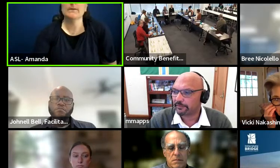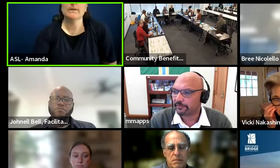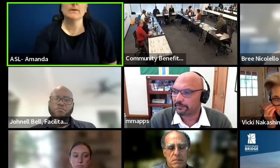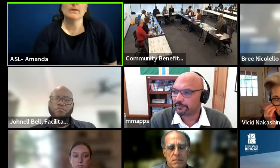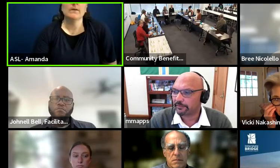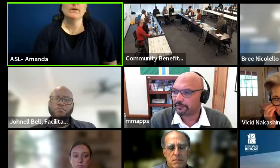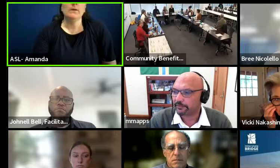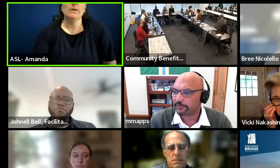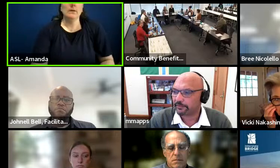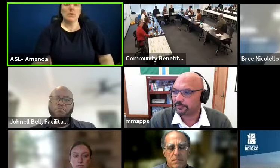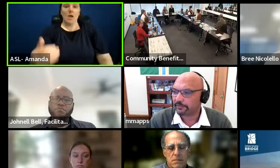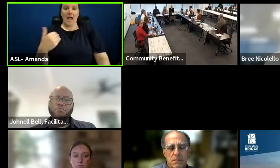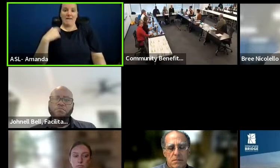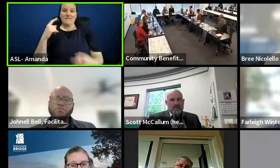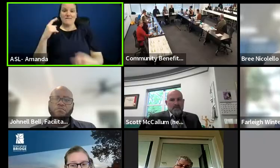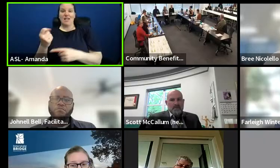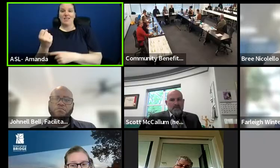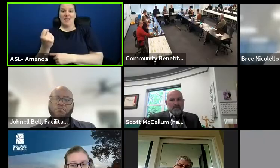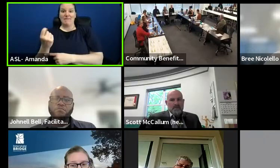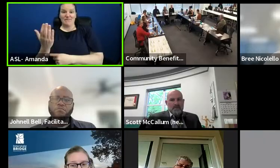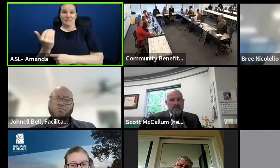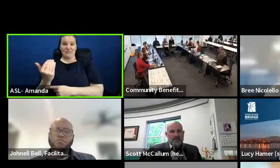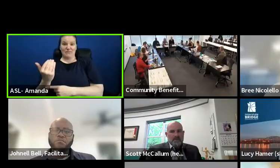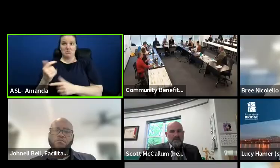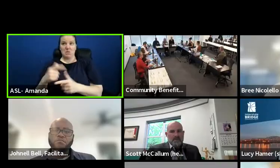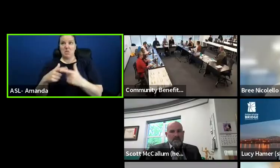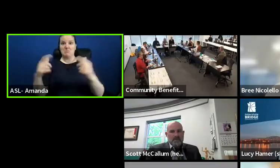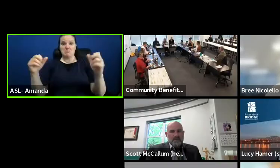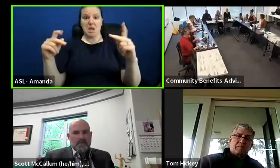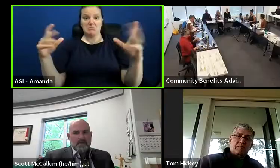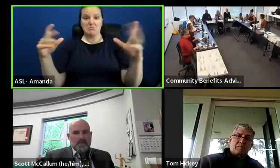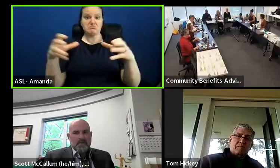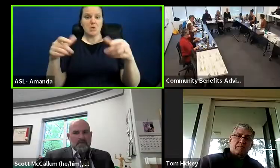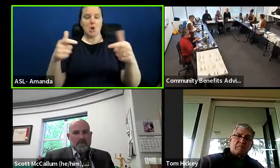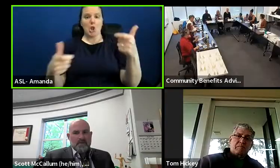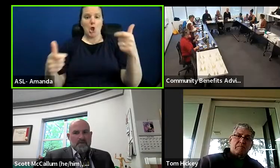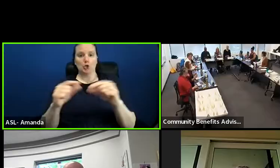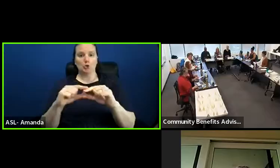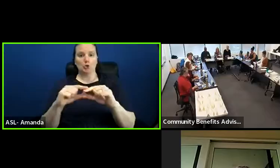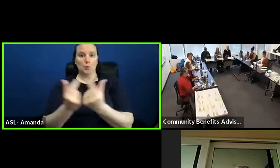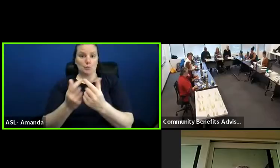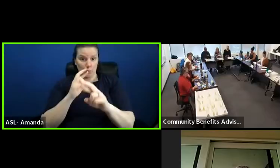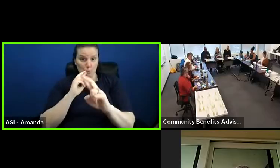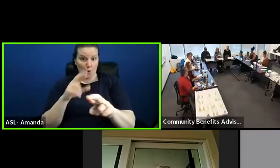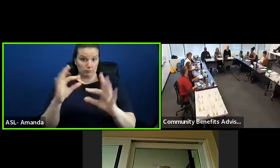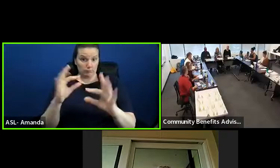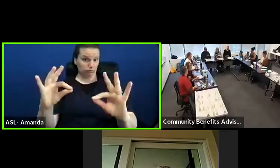We have until 11:15, everybody, and then we'll come back here to do our large group report.